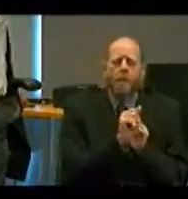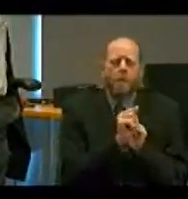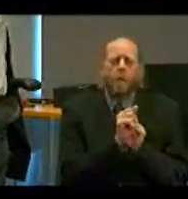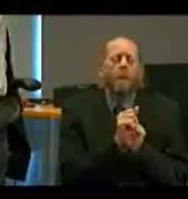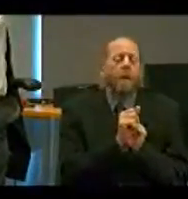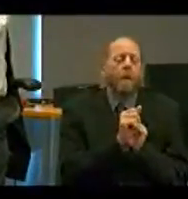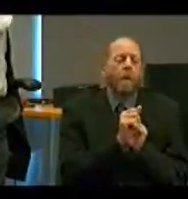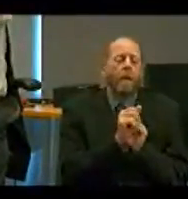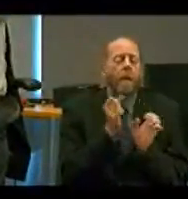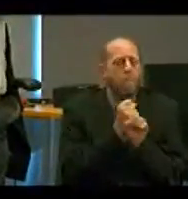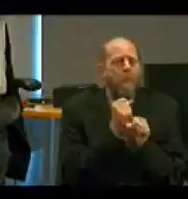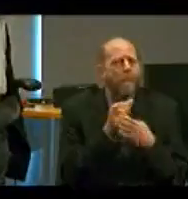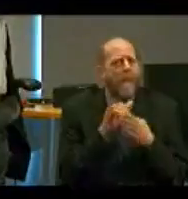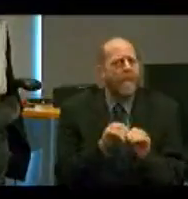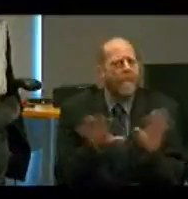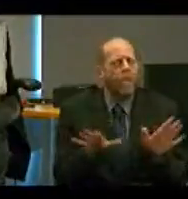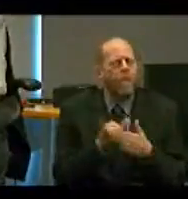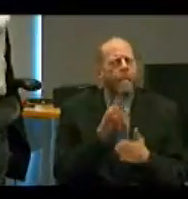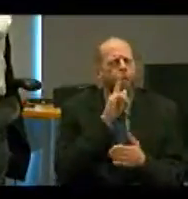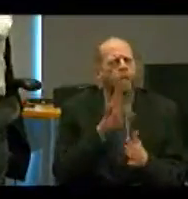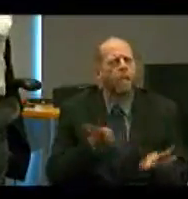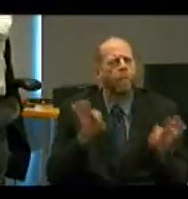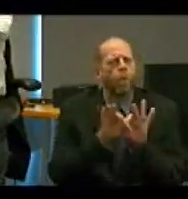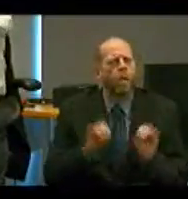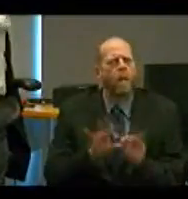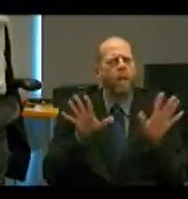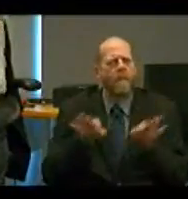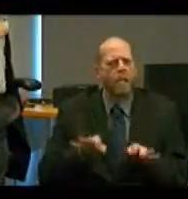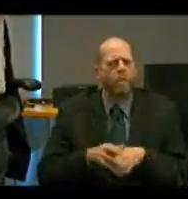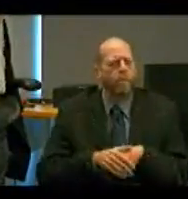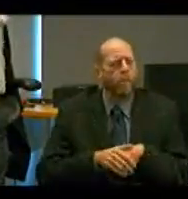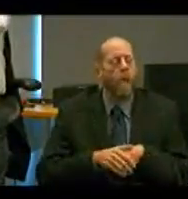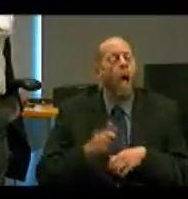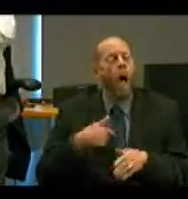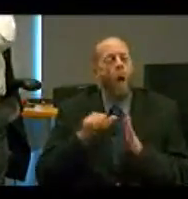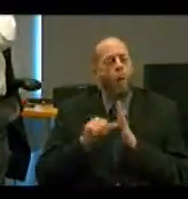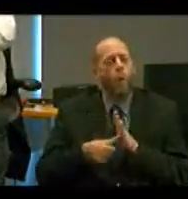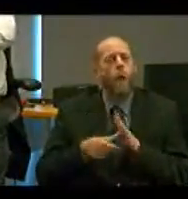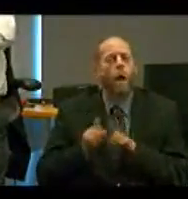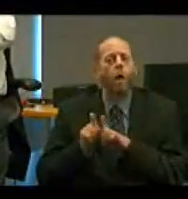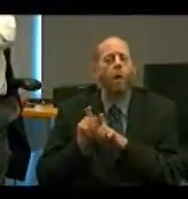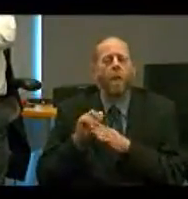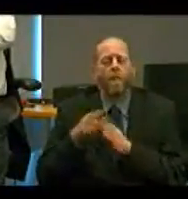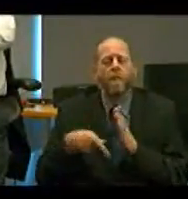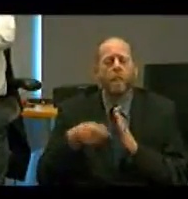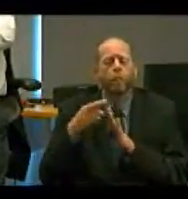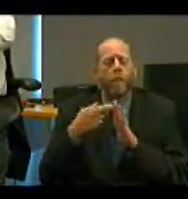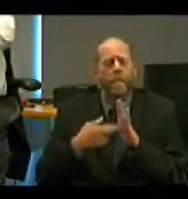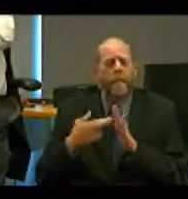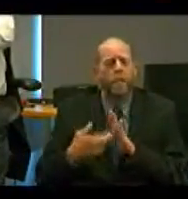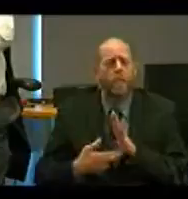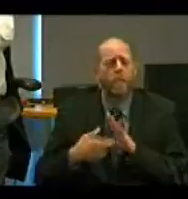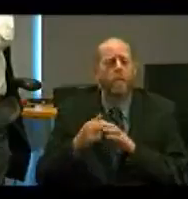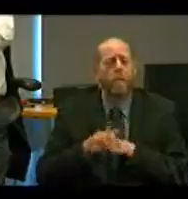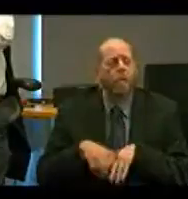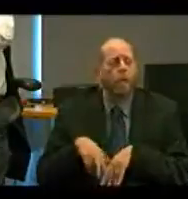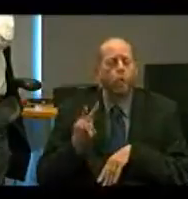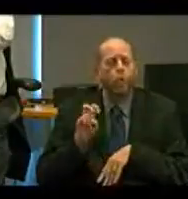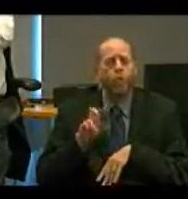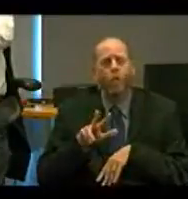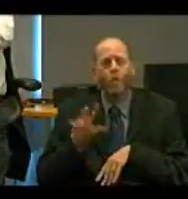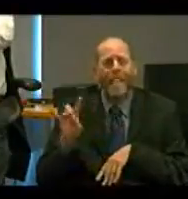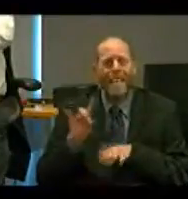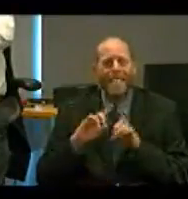It made that clear, and that's a really important clarification. And I point out also that these regulations,